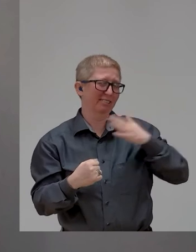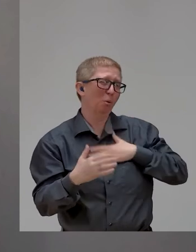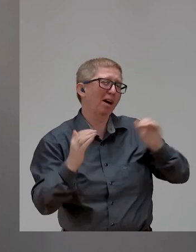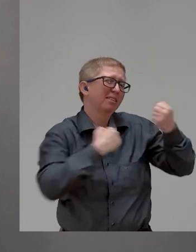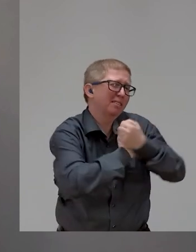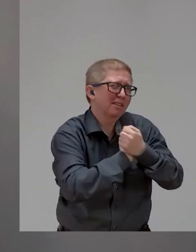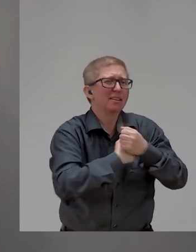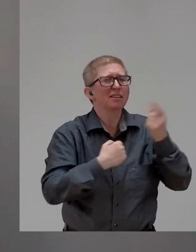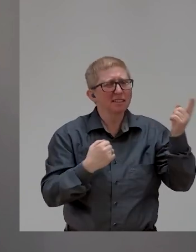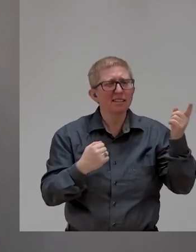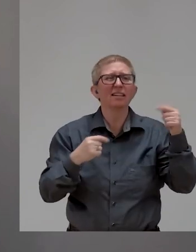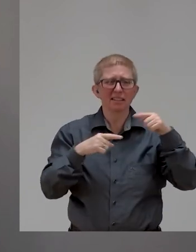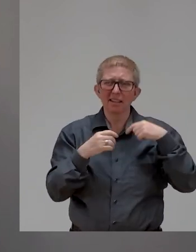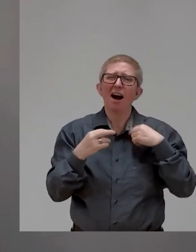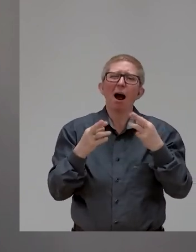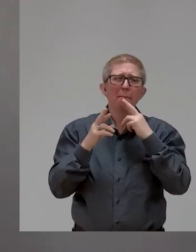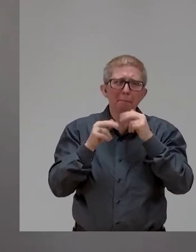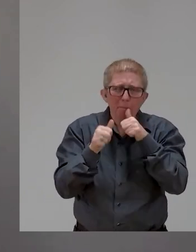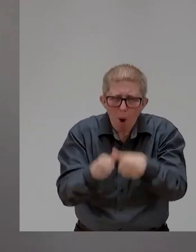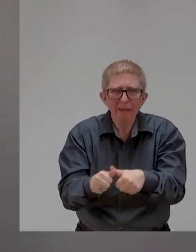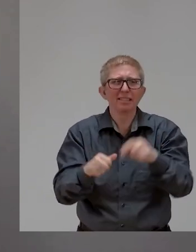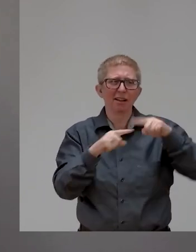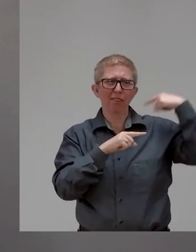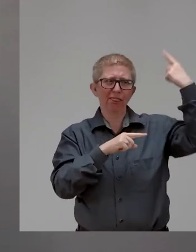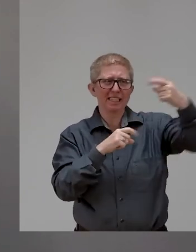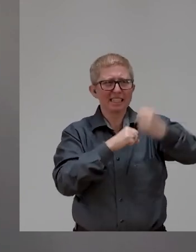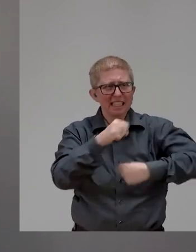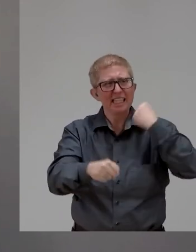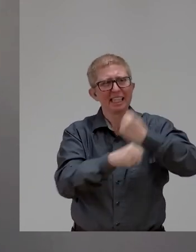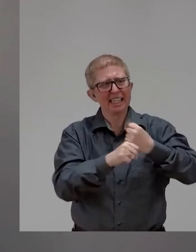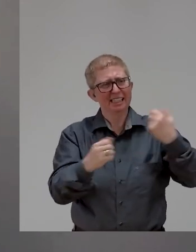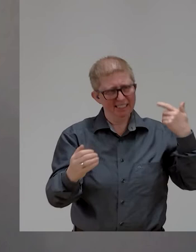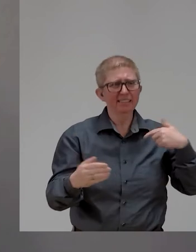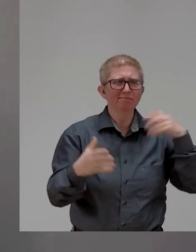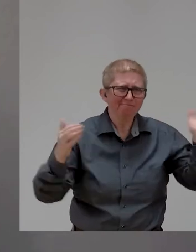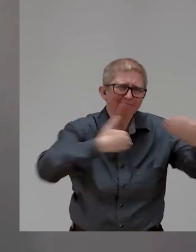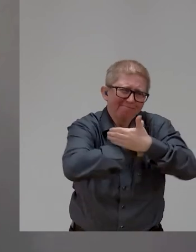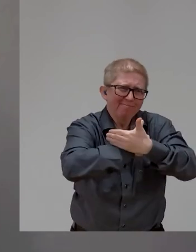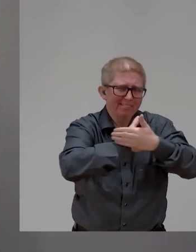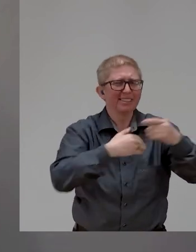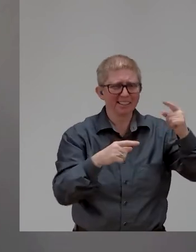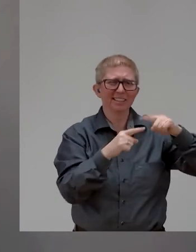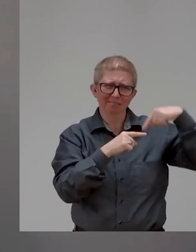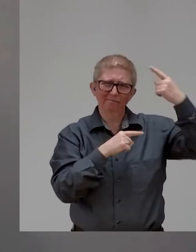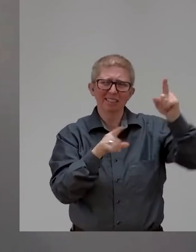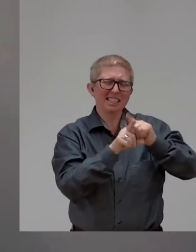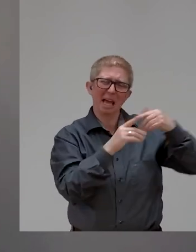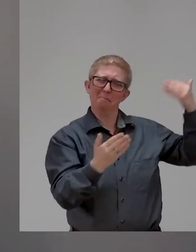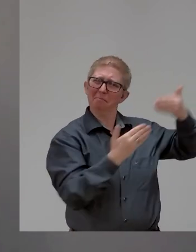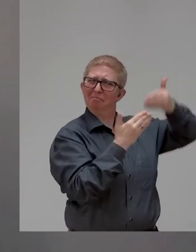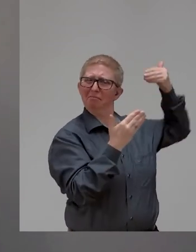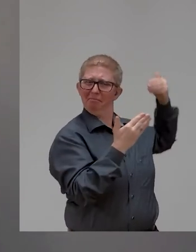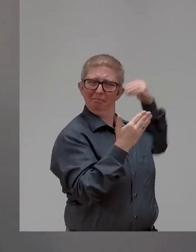big venue next year for the thousands of us that will descend upon Vienna. So for our next